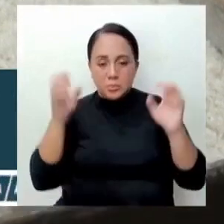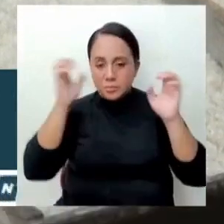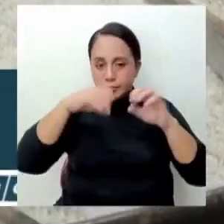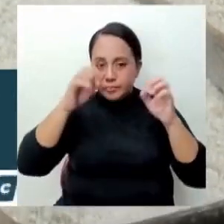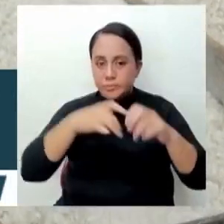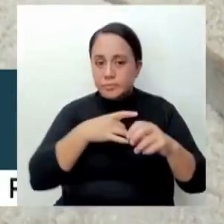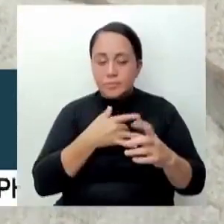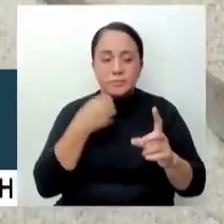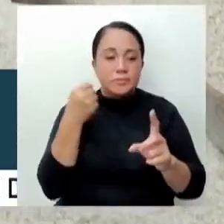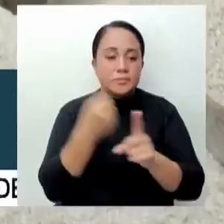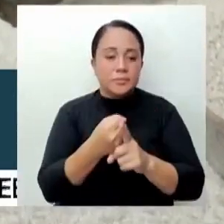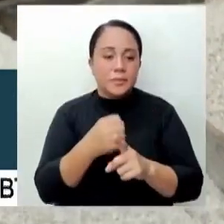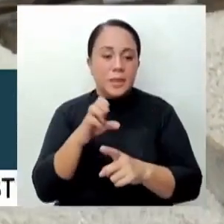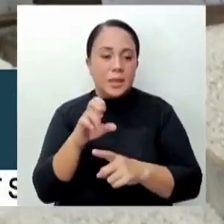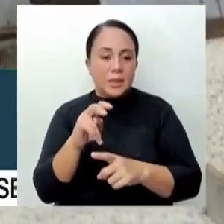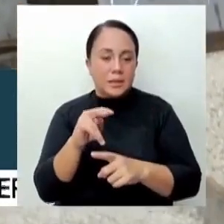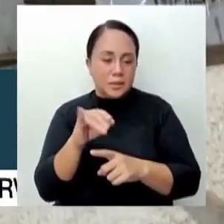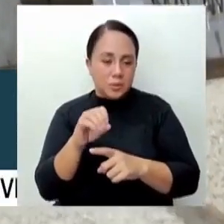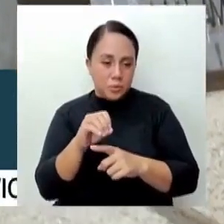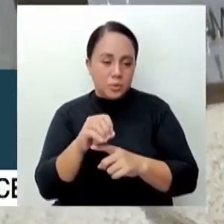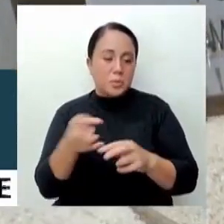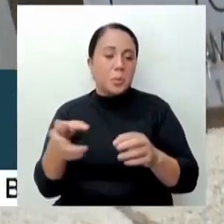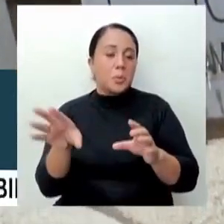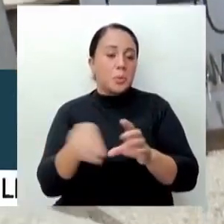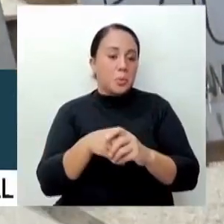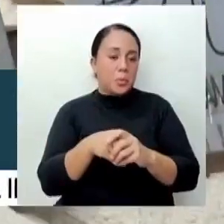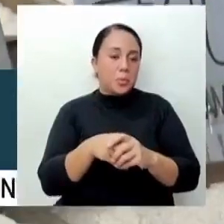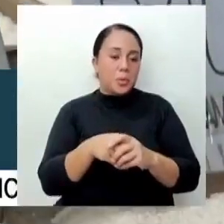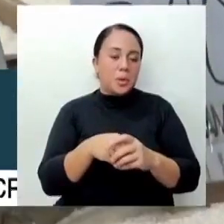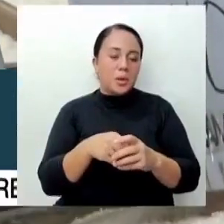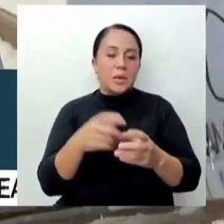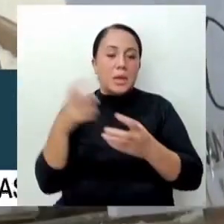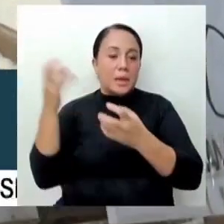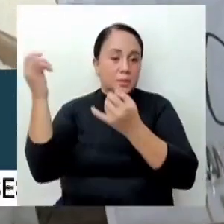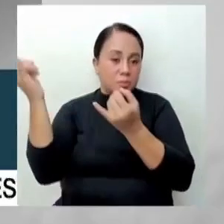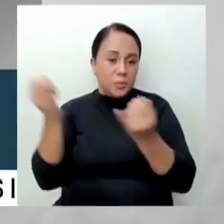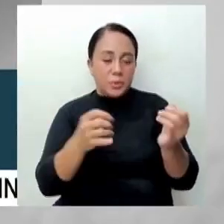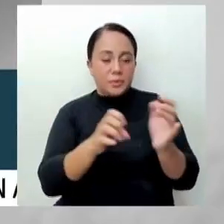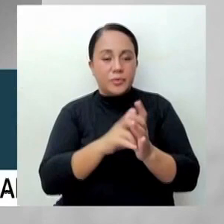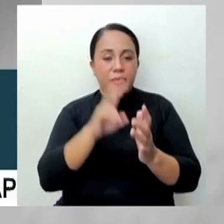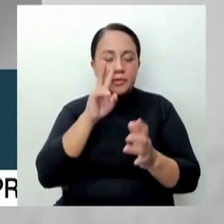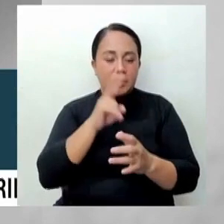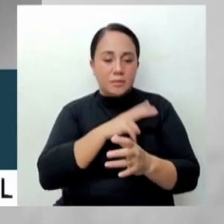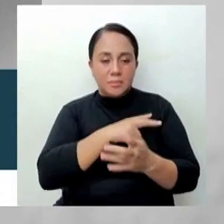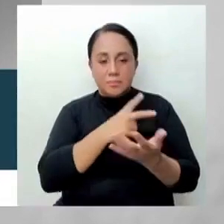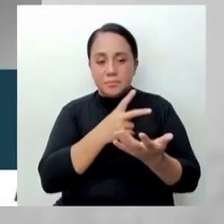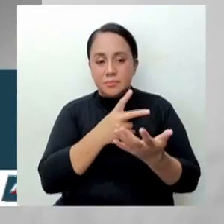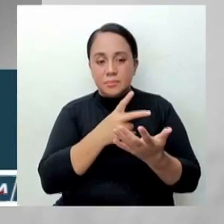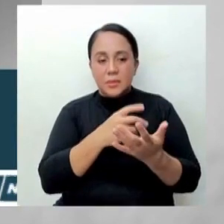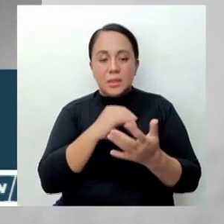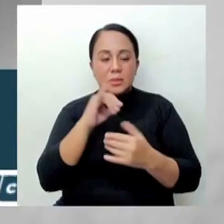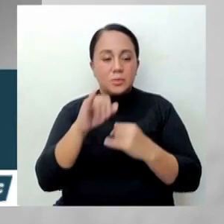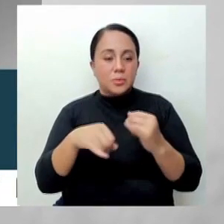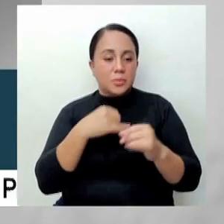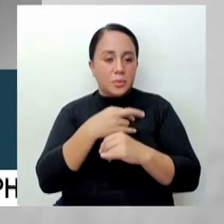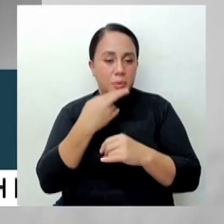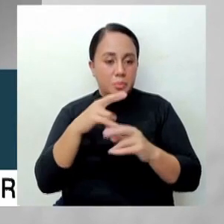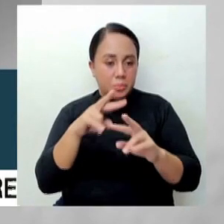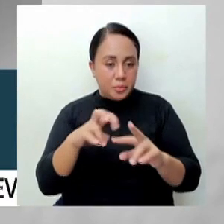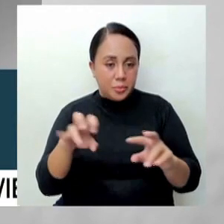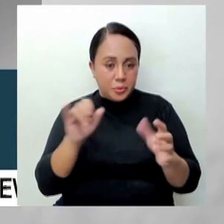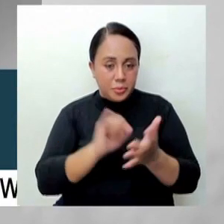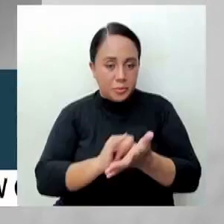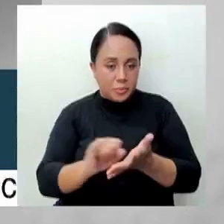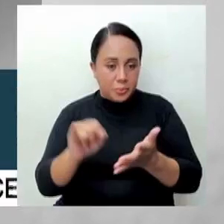impact of El Nino, including top rice exporters like Vietnam. The International Rice Research Institute has